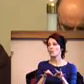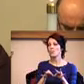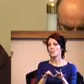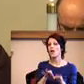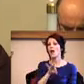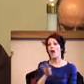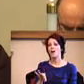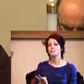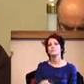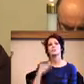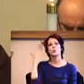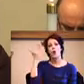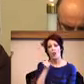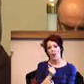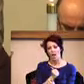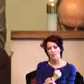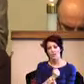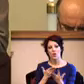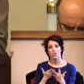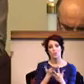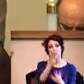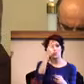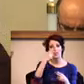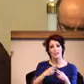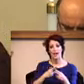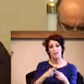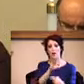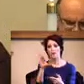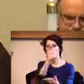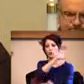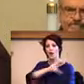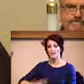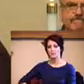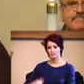Name of Christ I pray amen